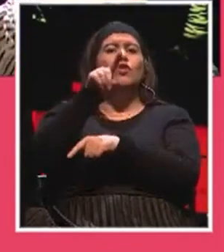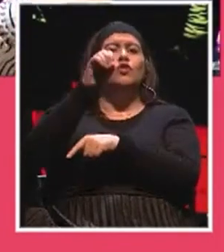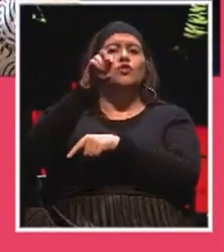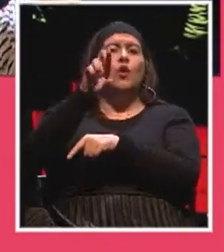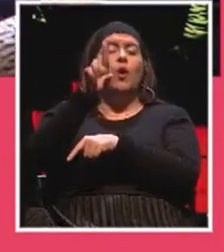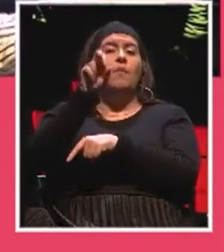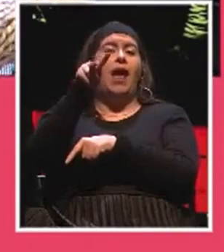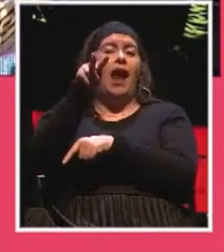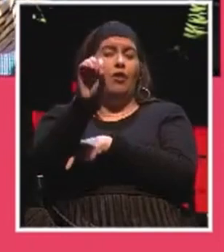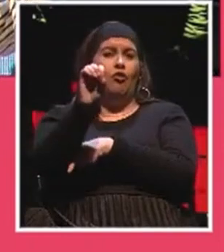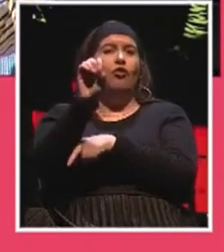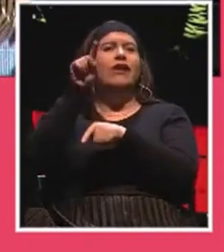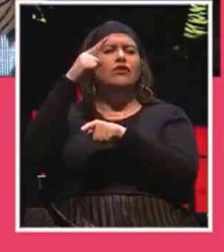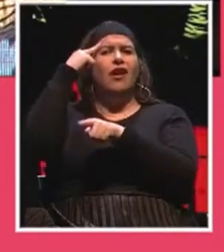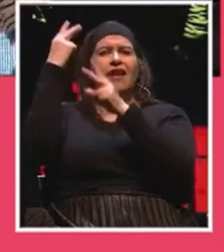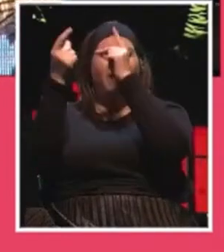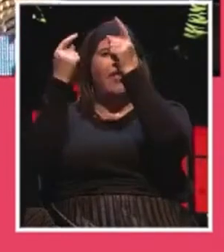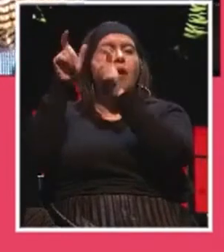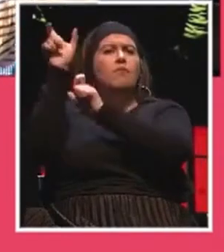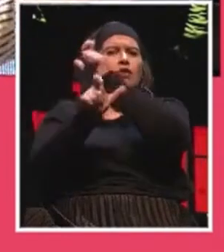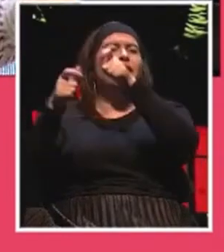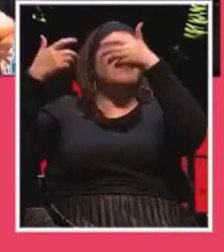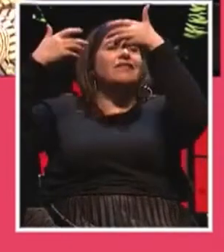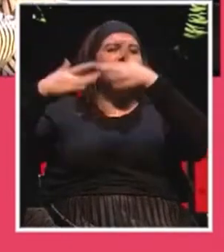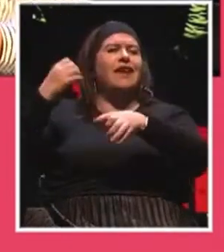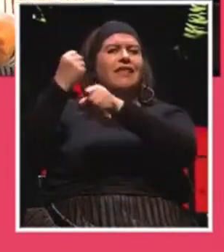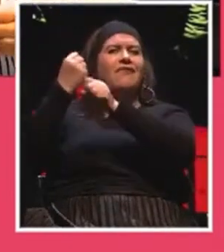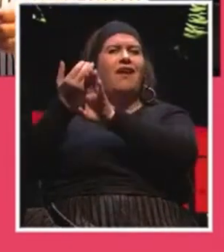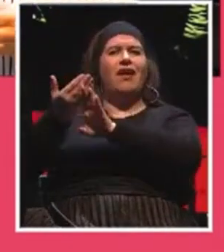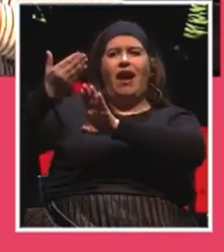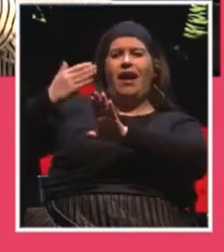were already working in TV for many, many years in America.